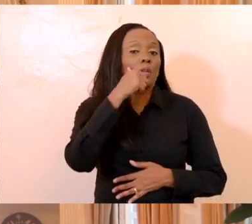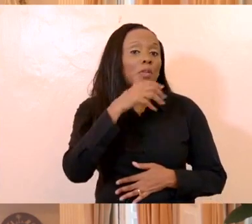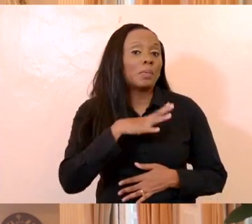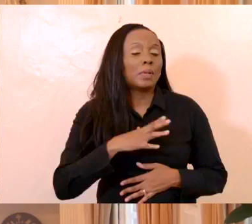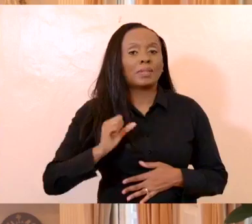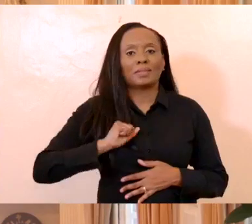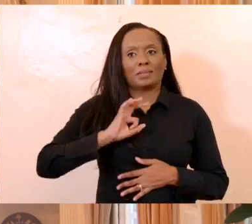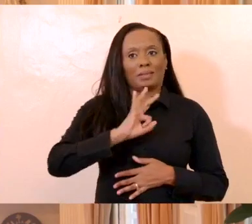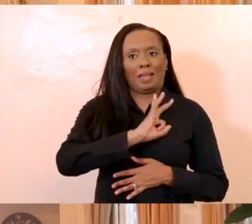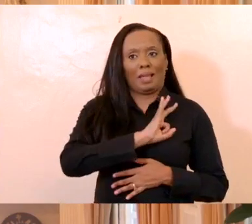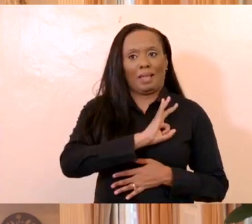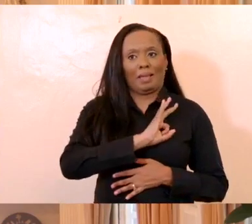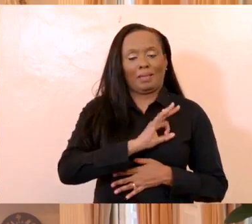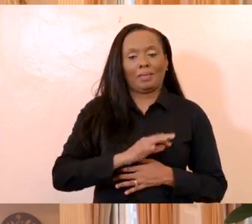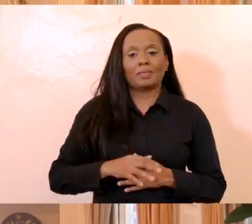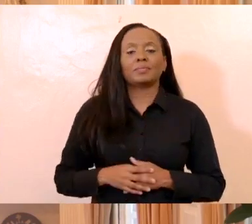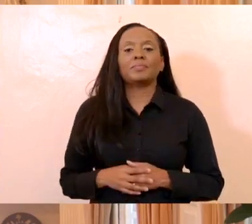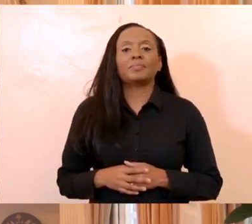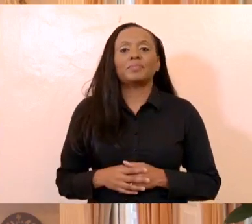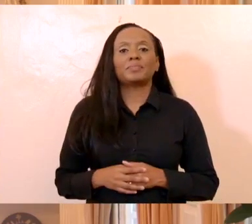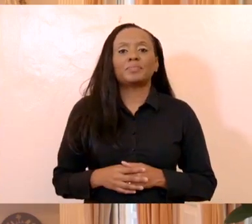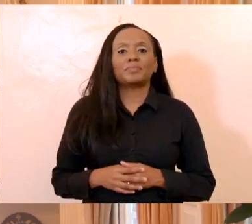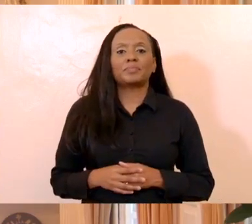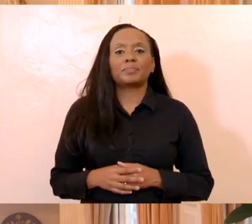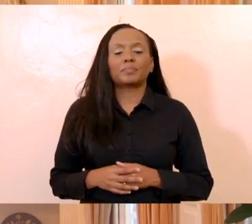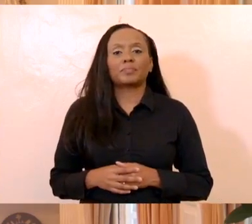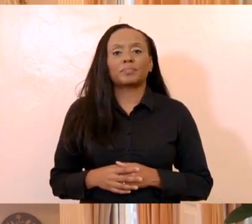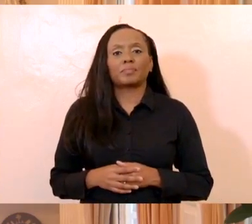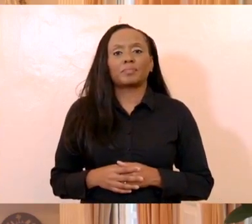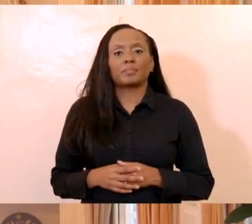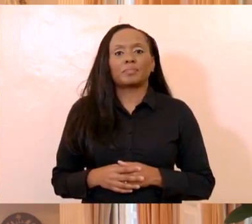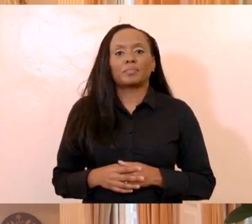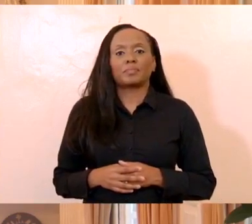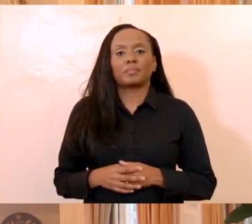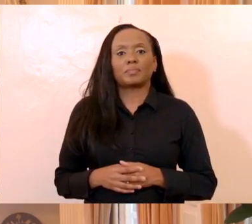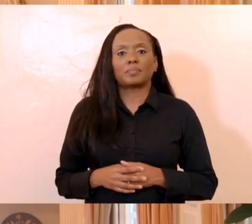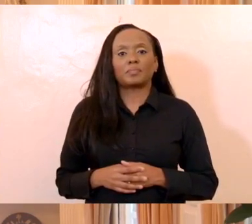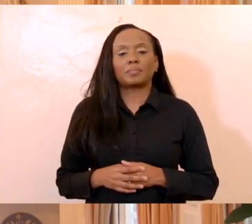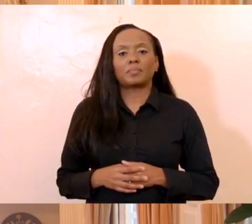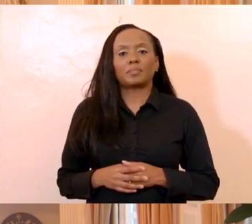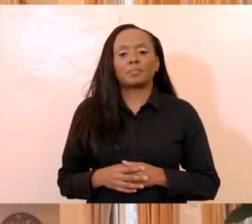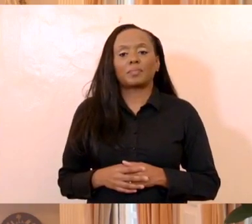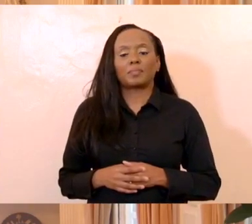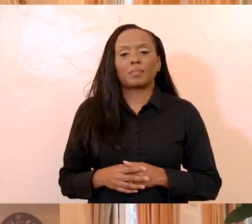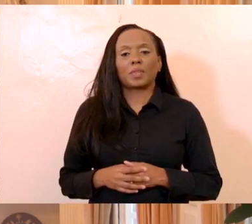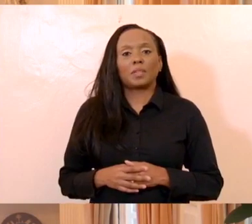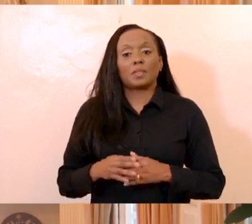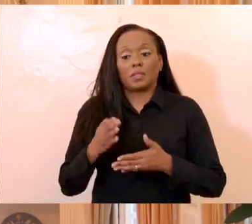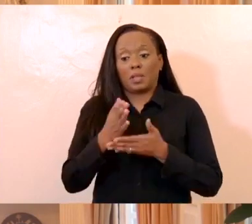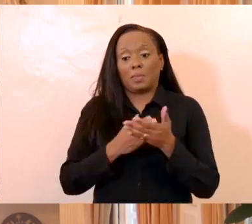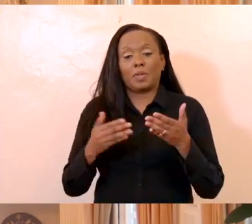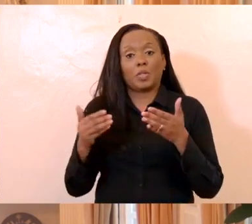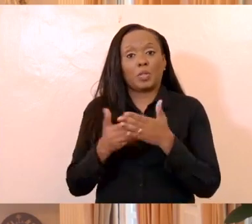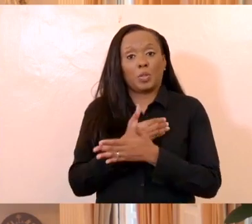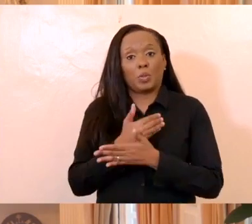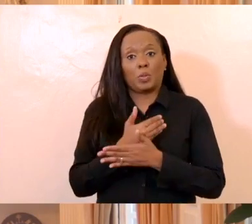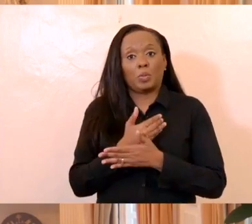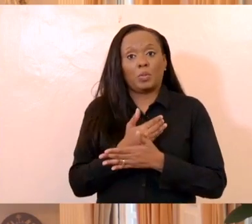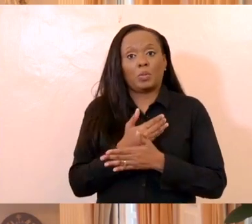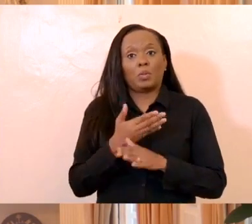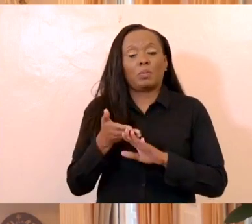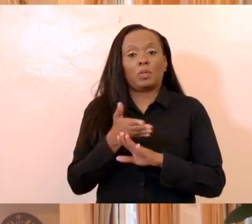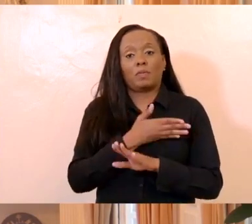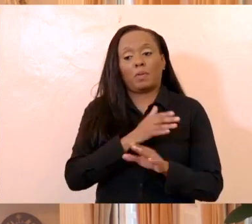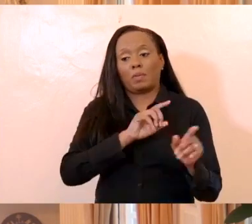staff members. A number of new cases are persons who would have been sent to Harrison Point